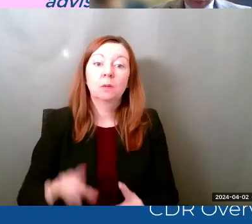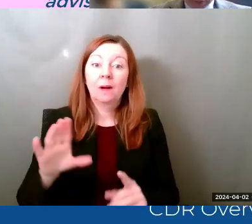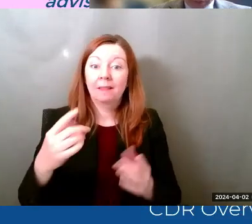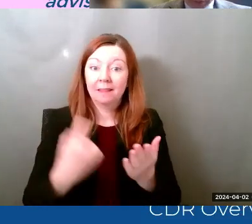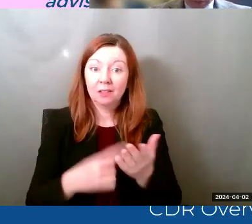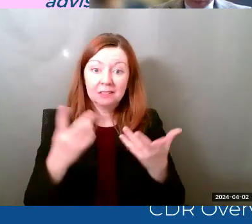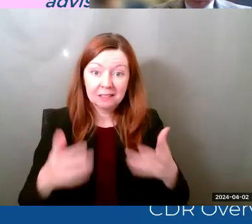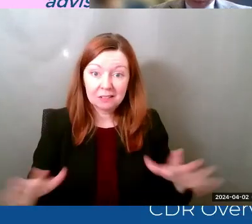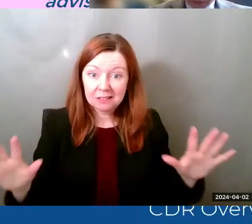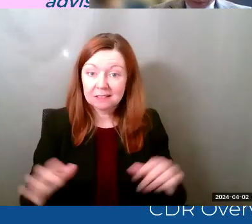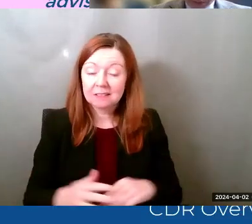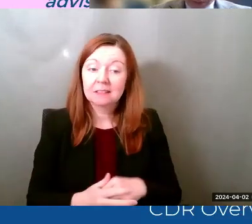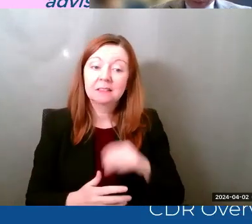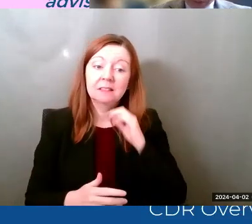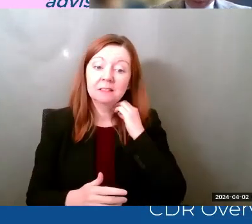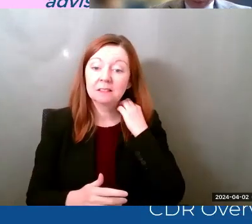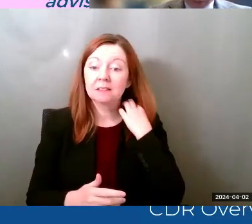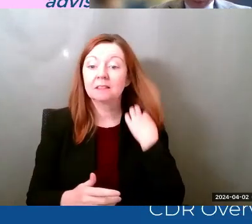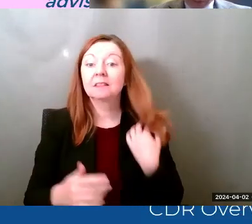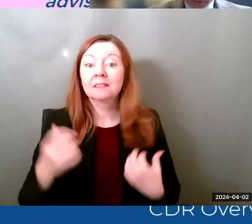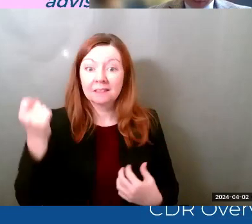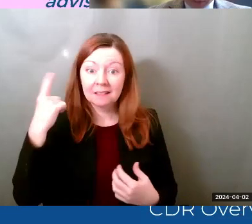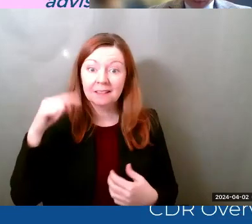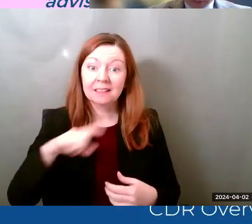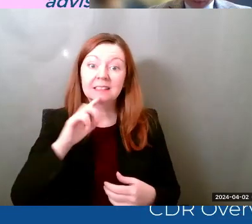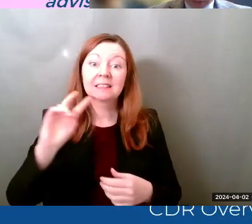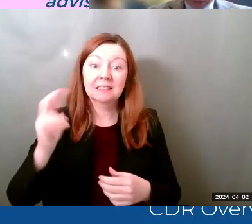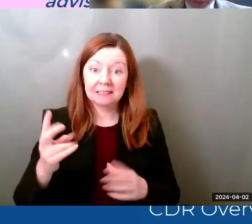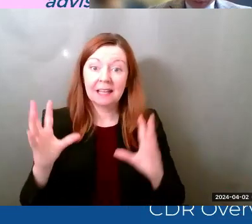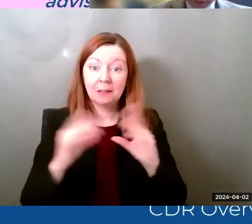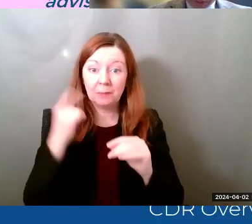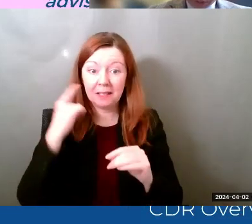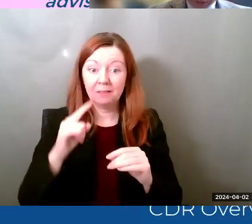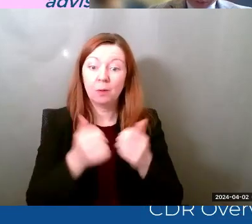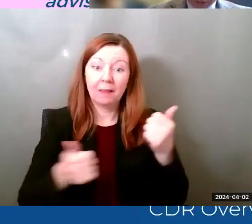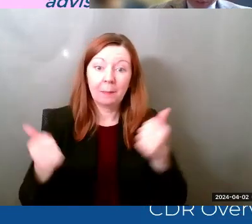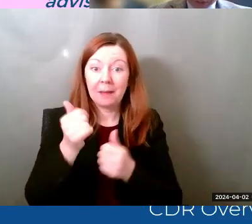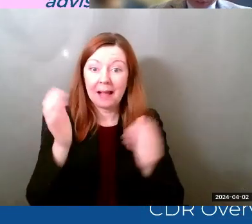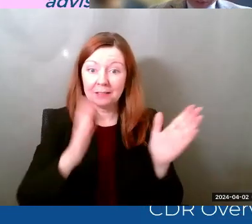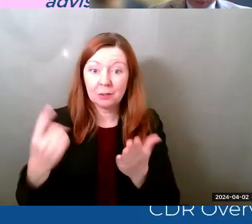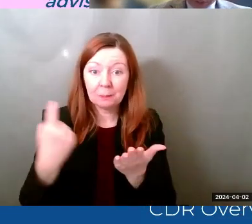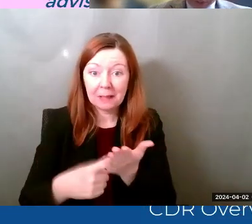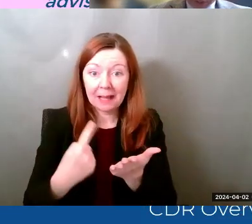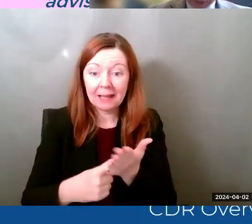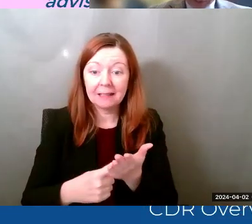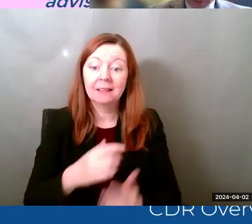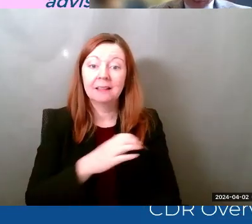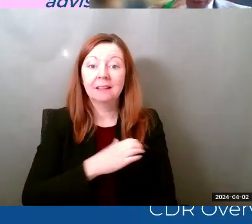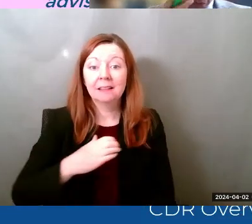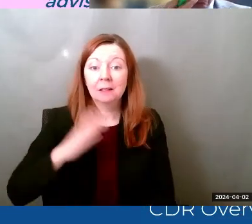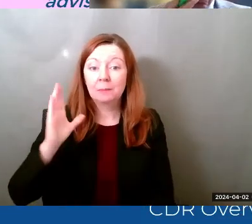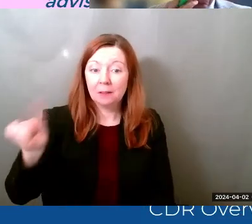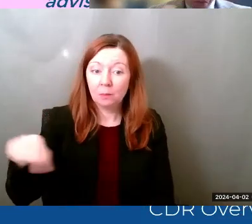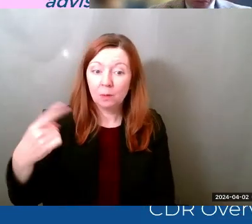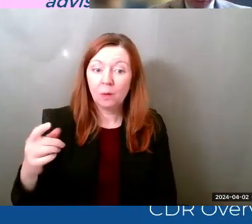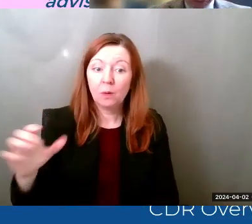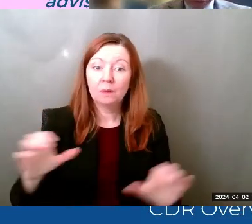discussion, since this is the second CDR meeting for this master plan, the committee will only